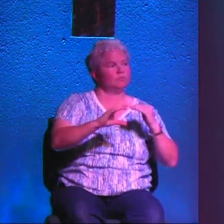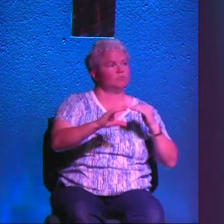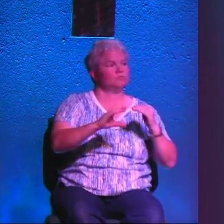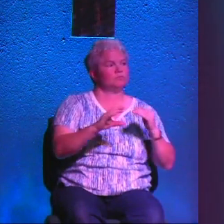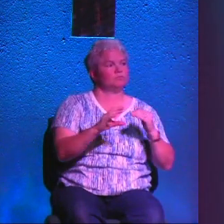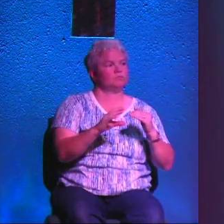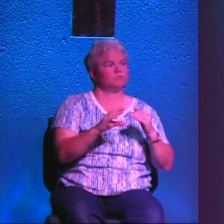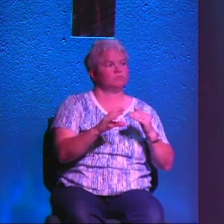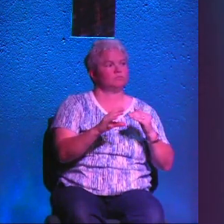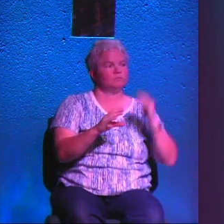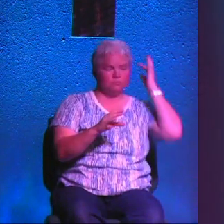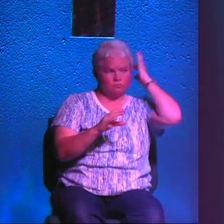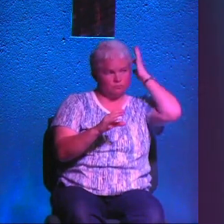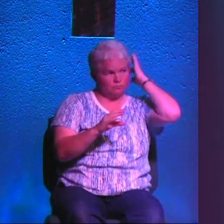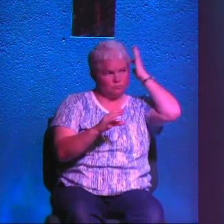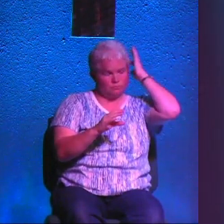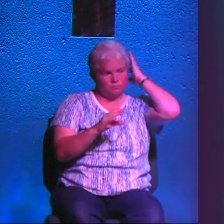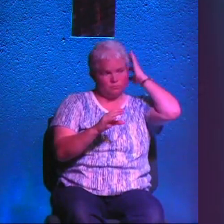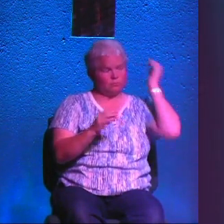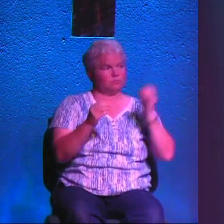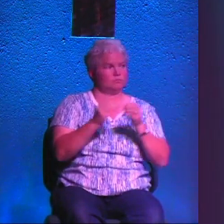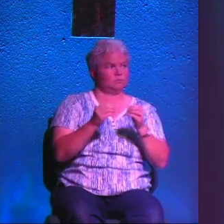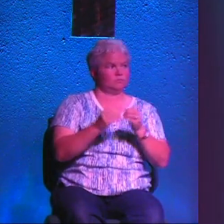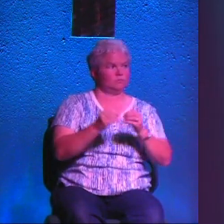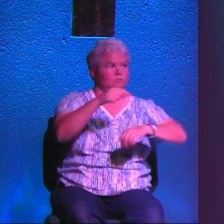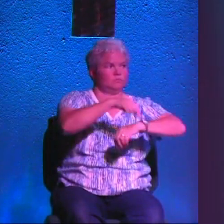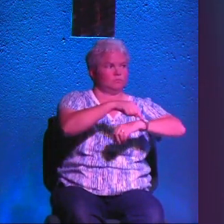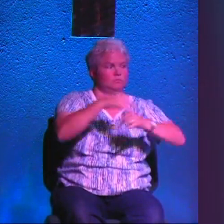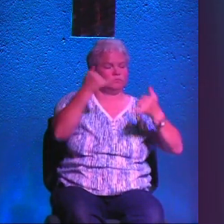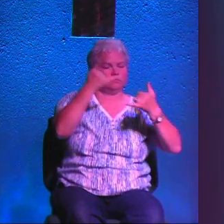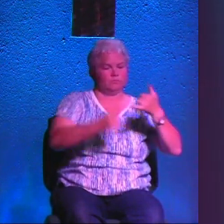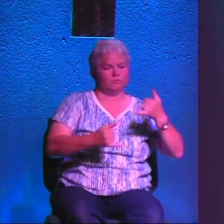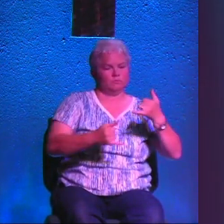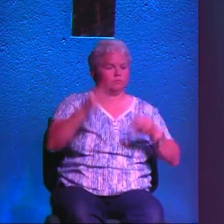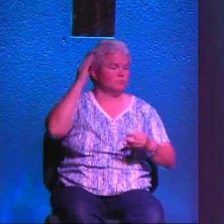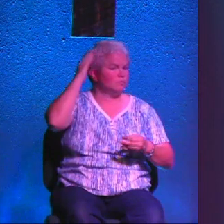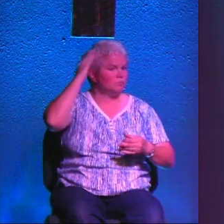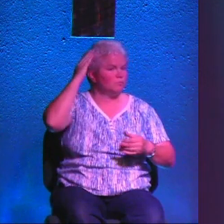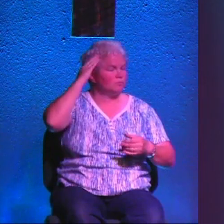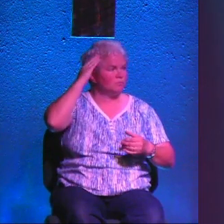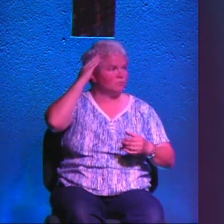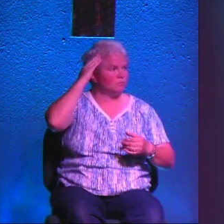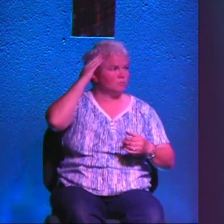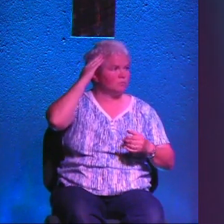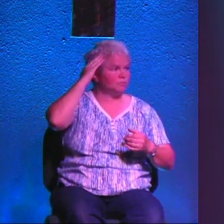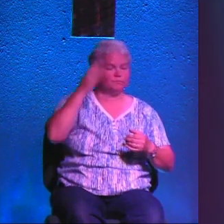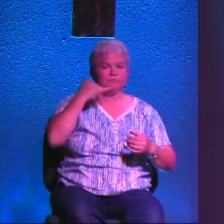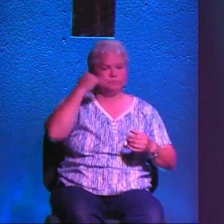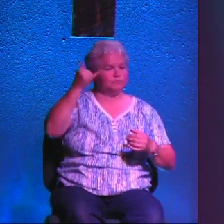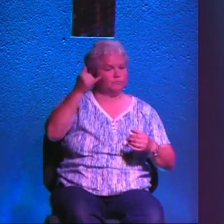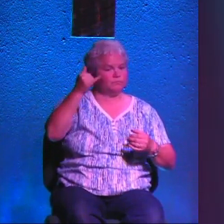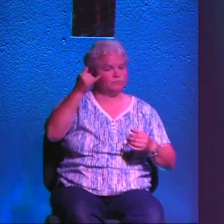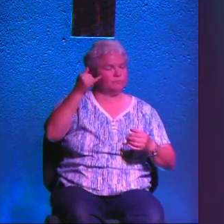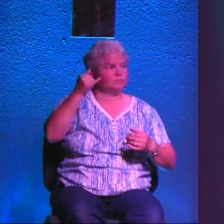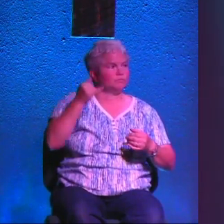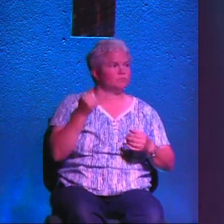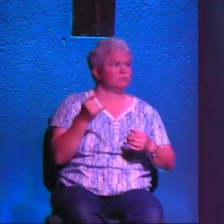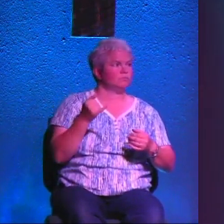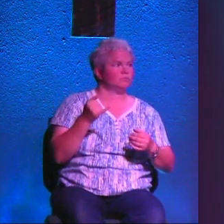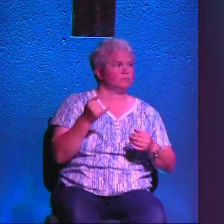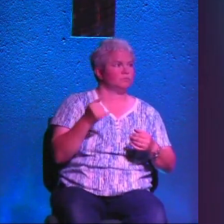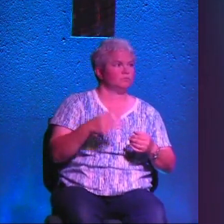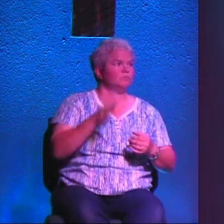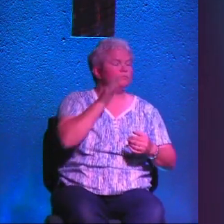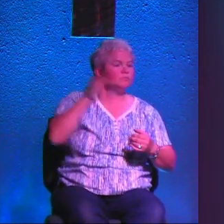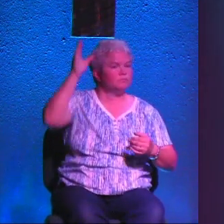informed. So many times I'm the last to know anything. I don't know why that is. It's kind of like